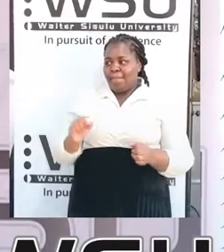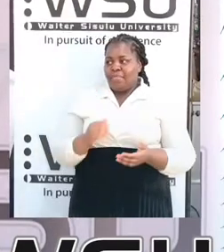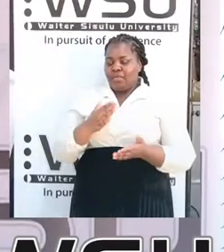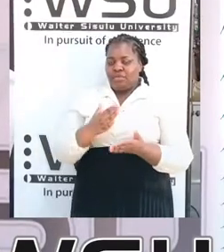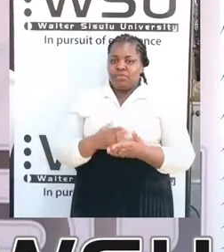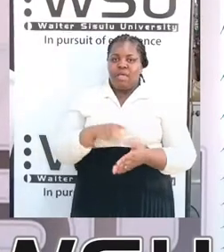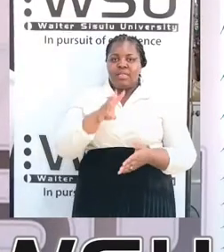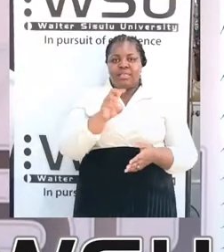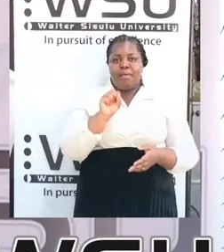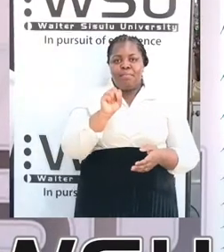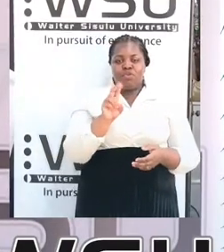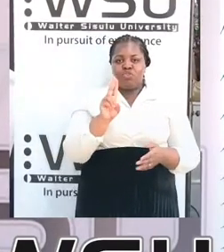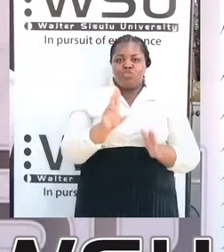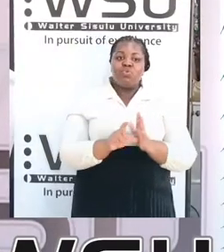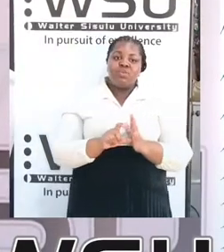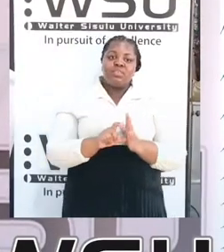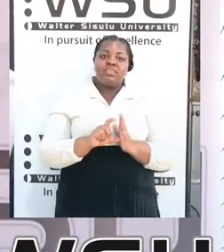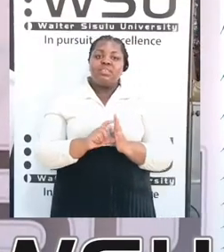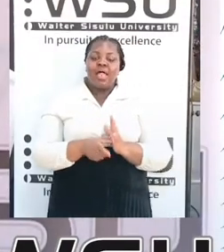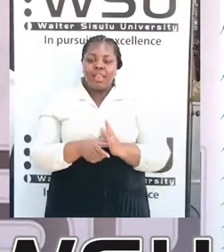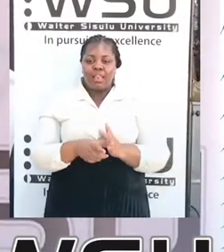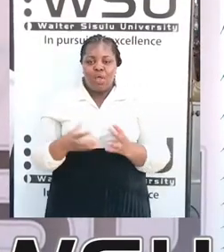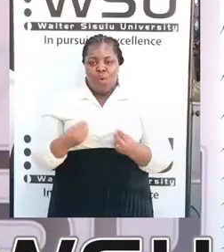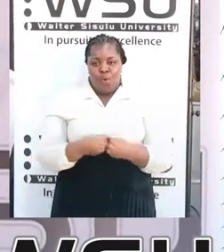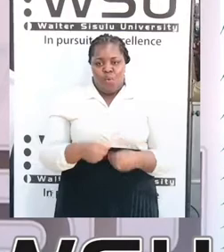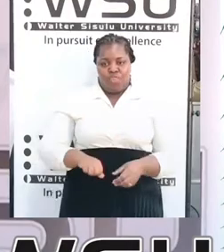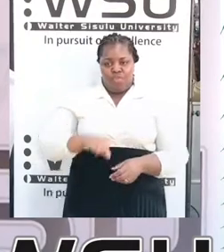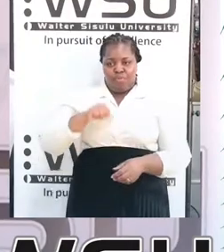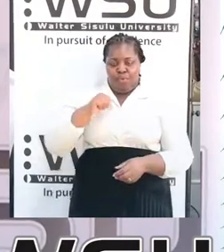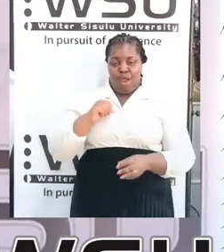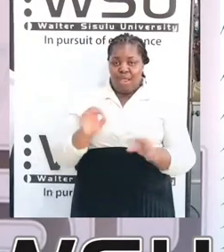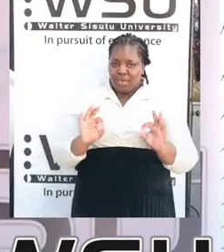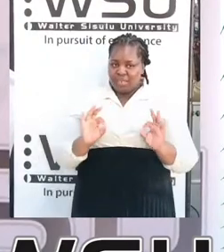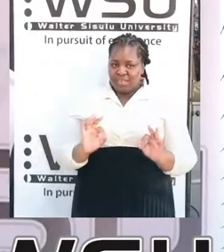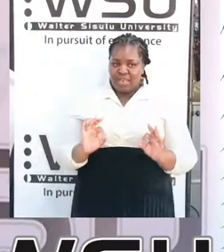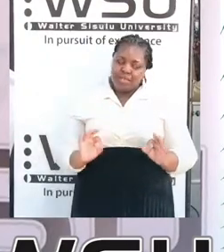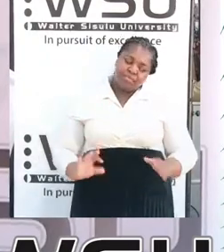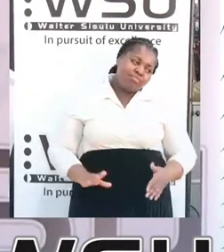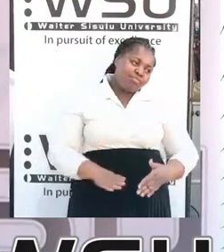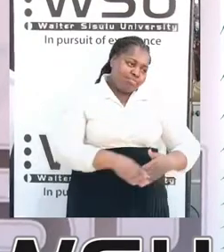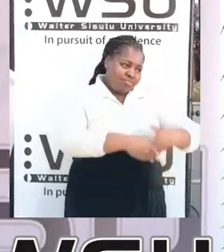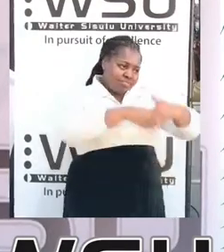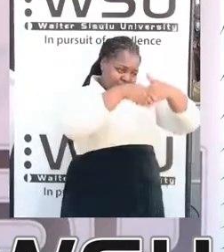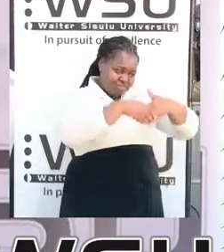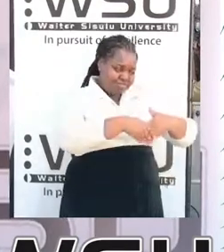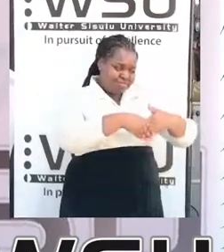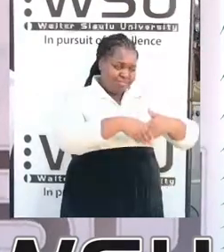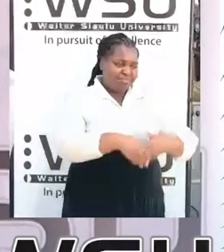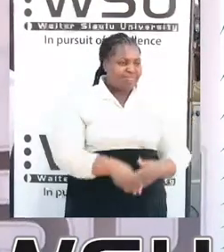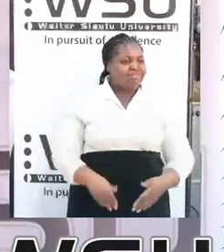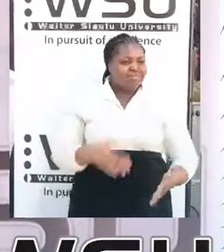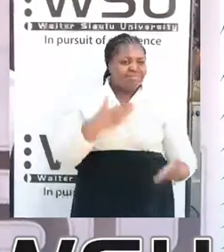the WSU style with pride and excellence. Congratulations, and I thank you.